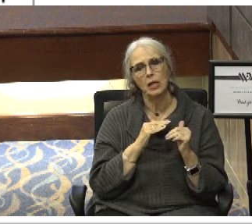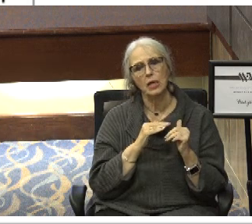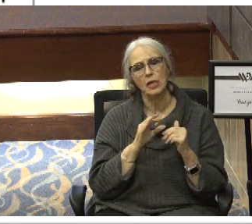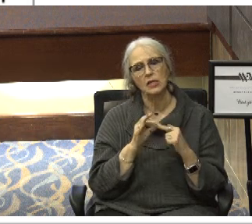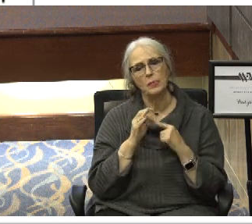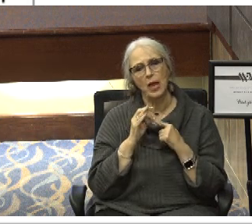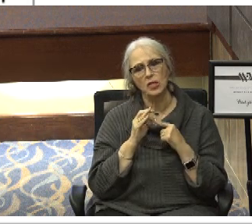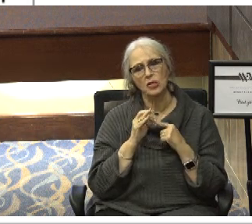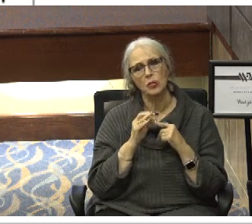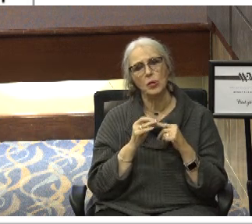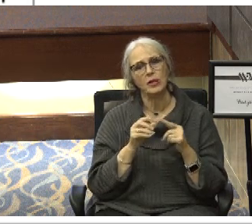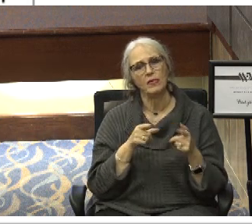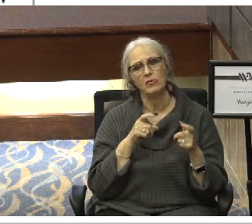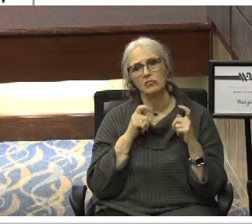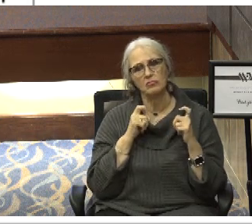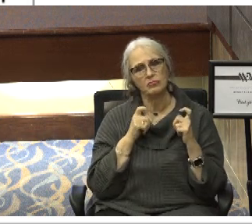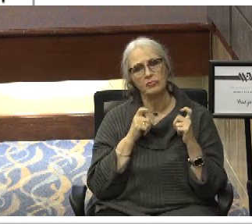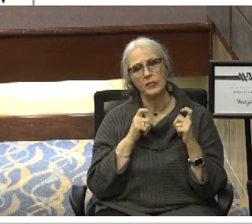influx of